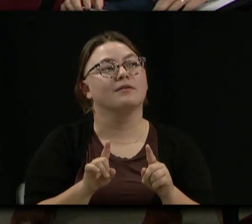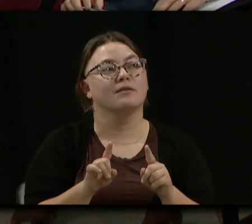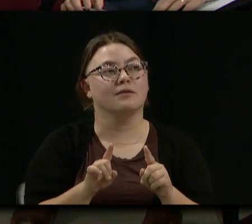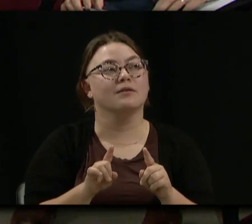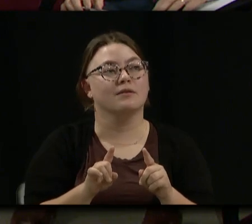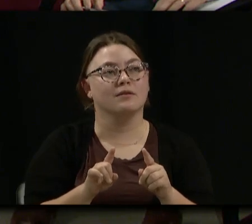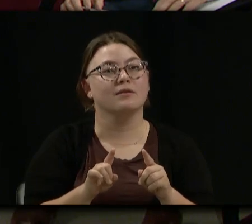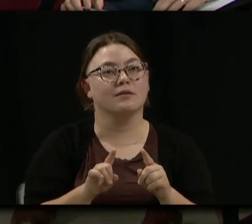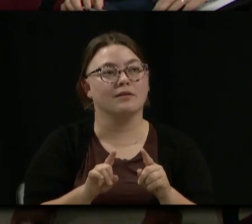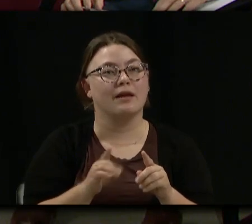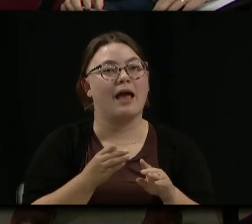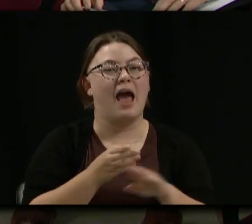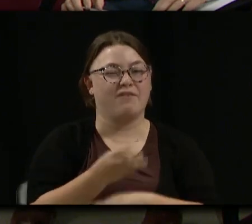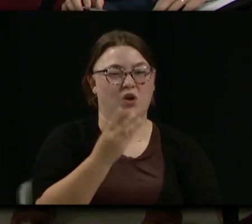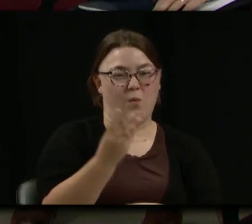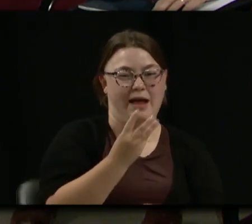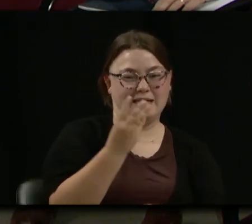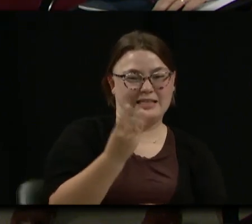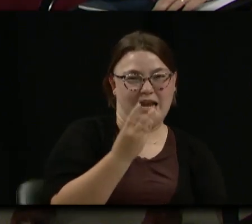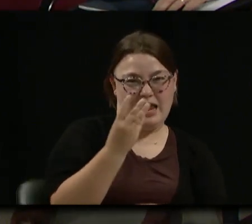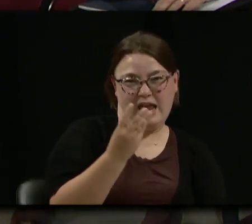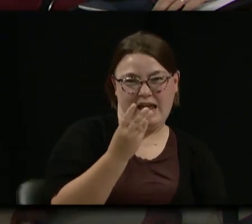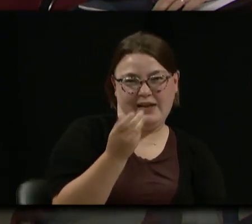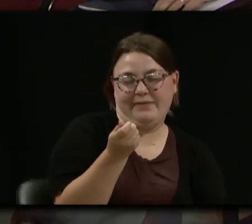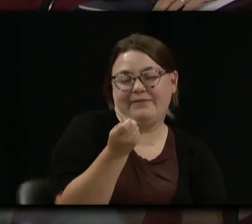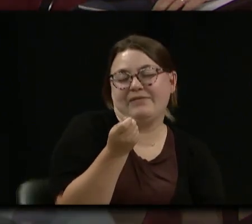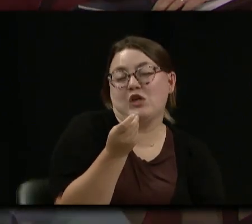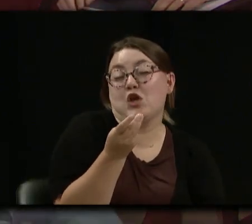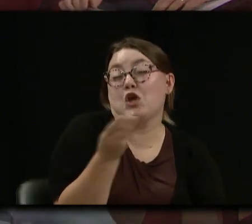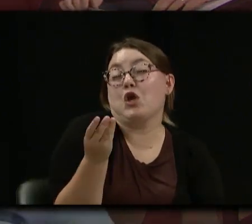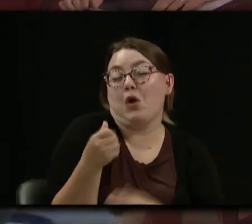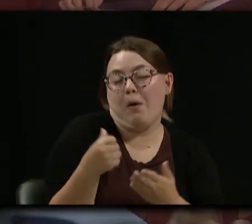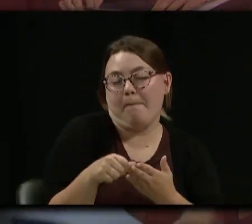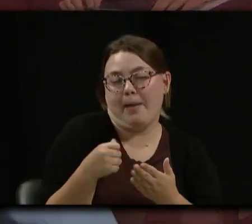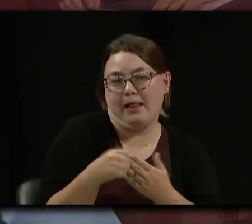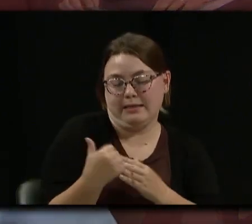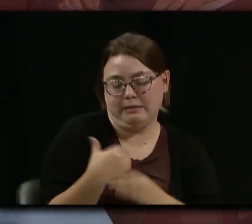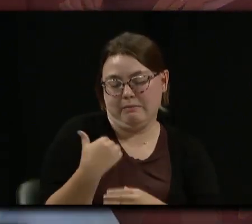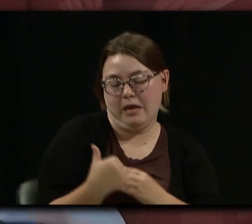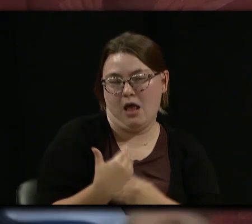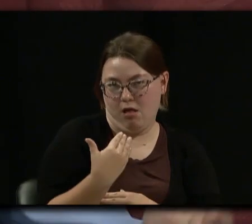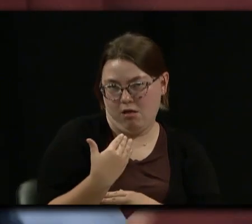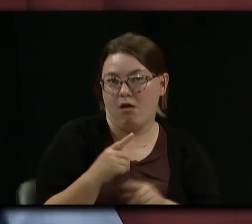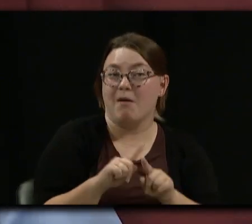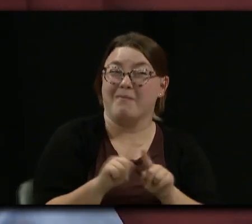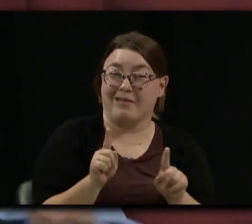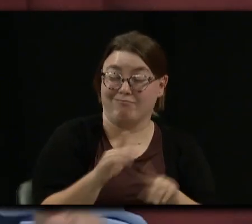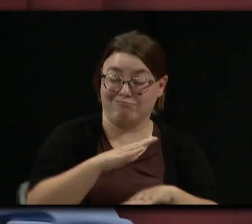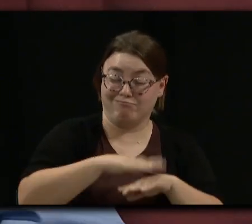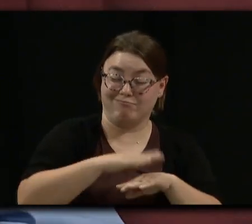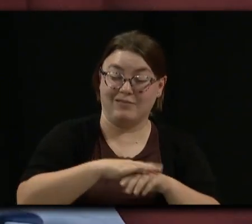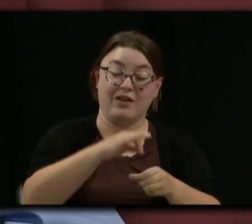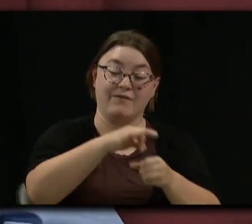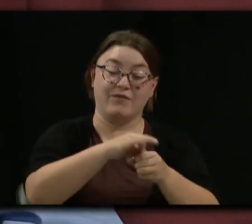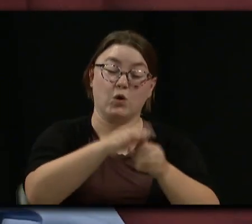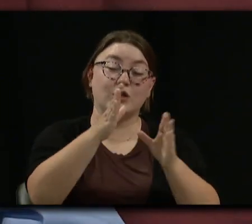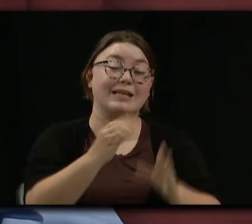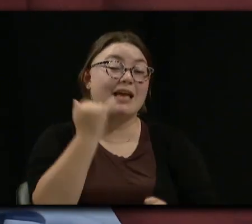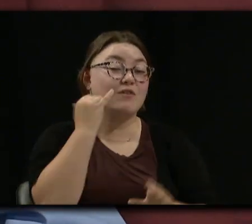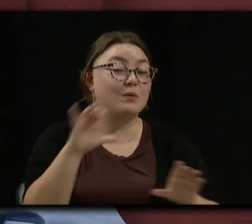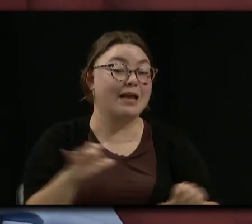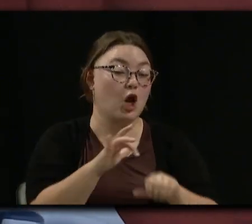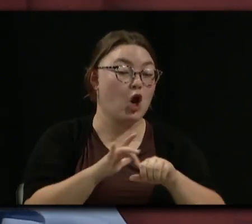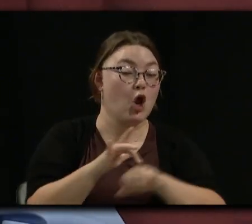off that after that Wednesday, it's almost, they kind of trickle in. But I will have to give credit to the voters that did early voting